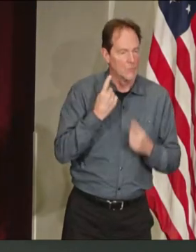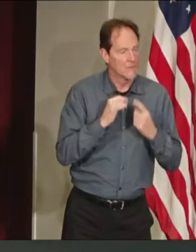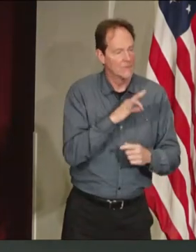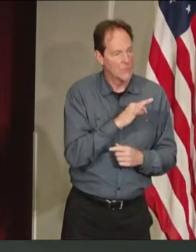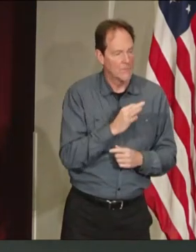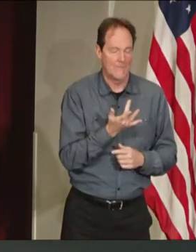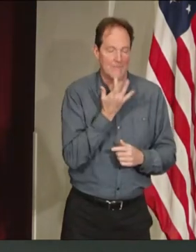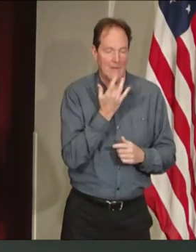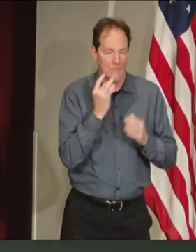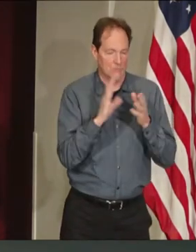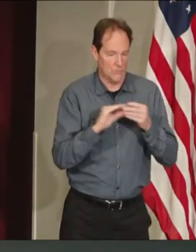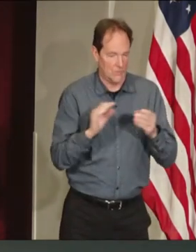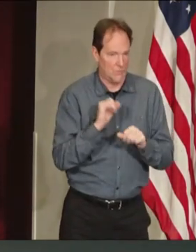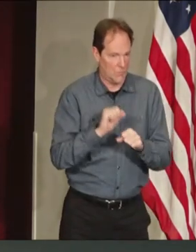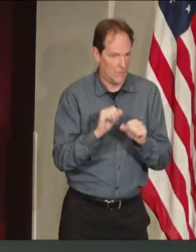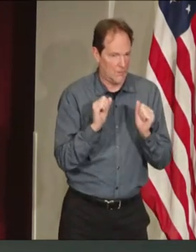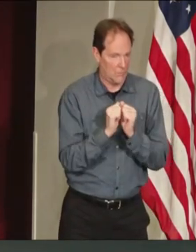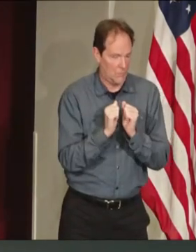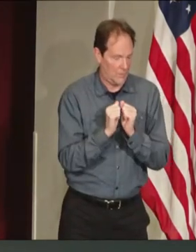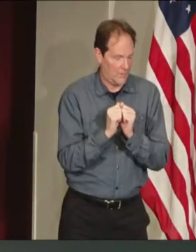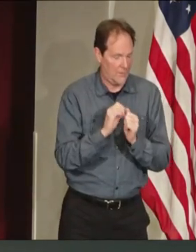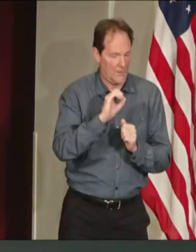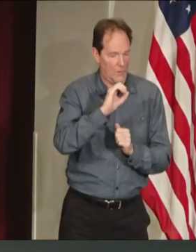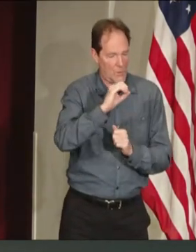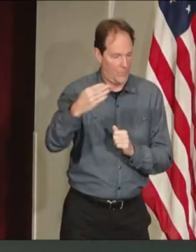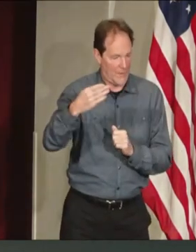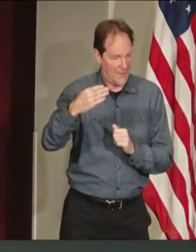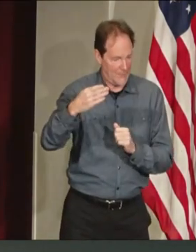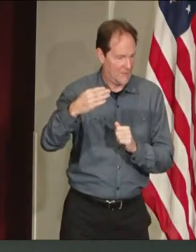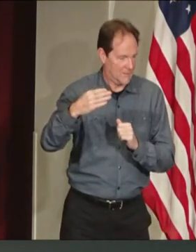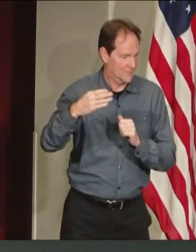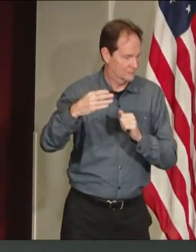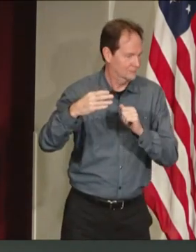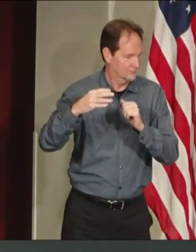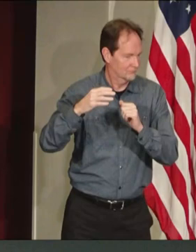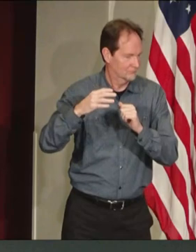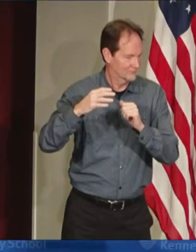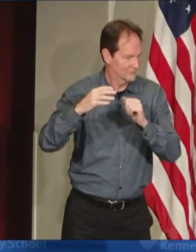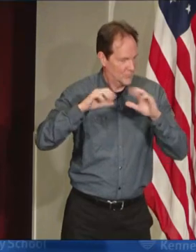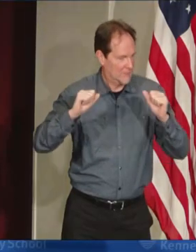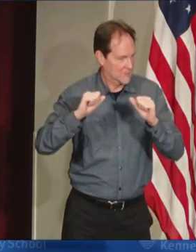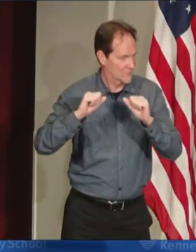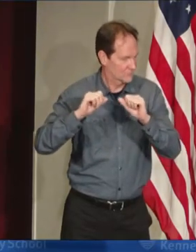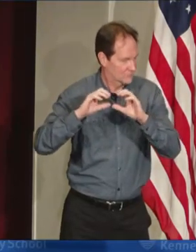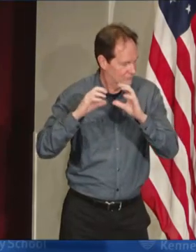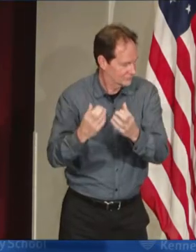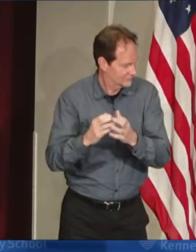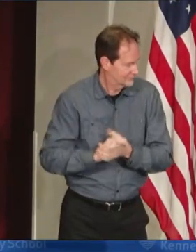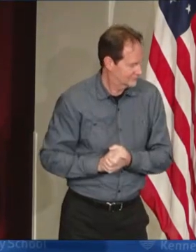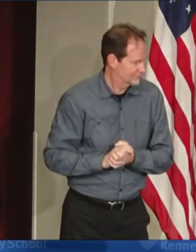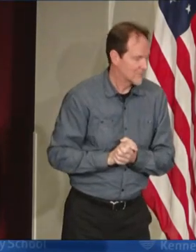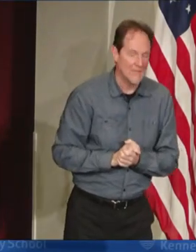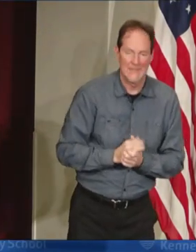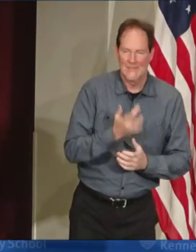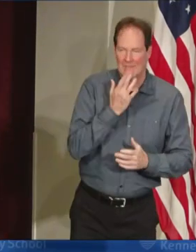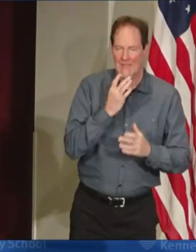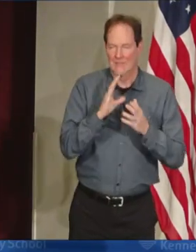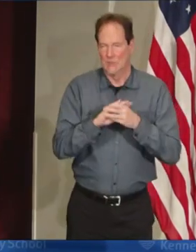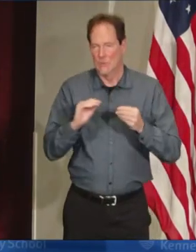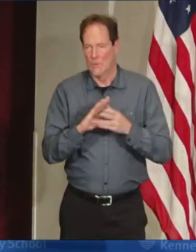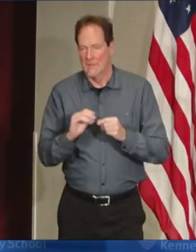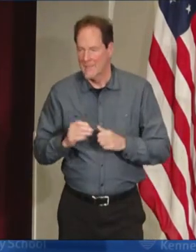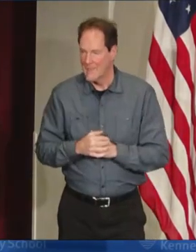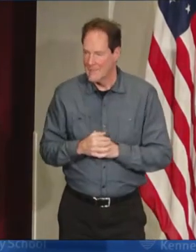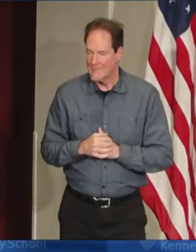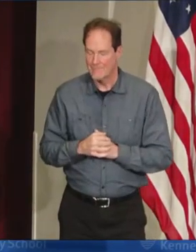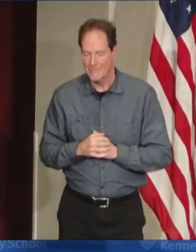story from your time working with the Obama administration. A favorite story? I have a favorite story. I